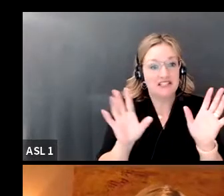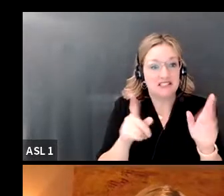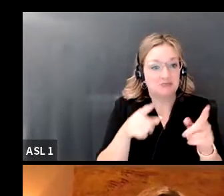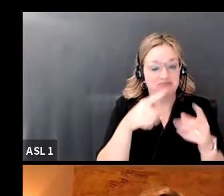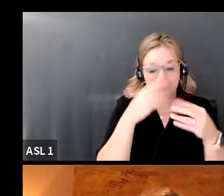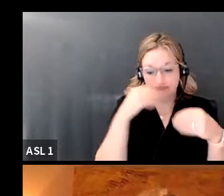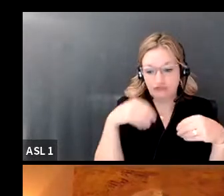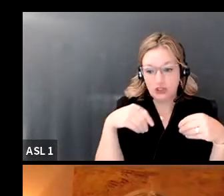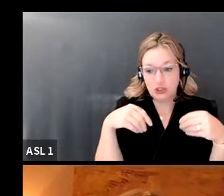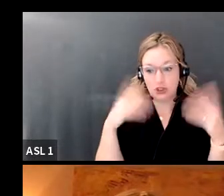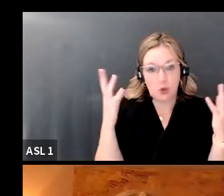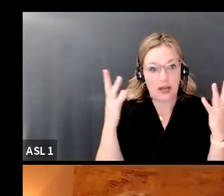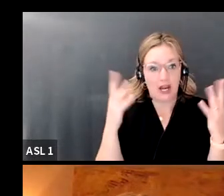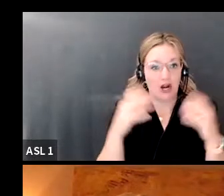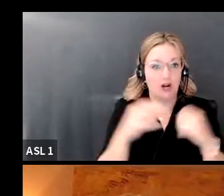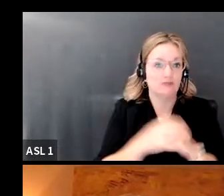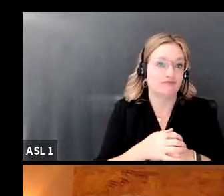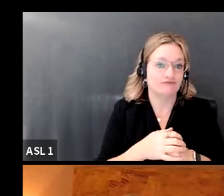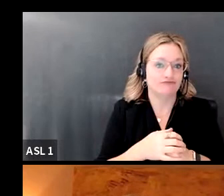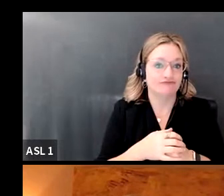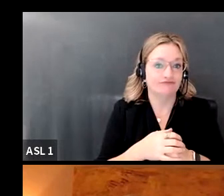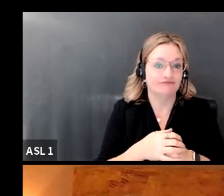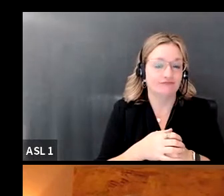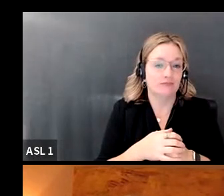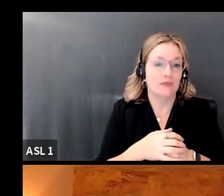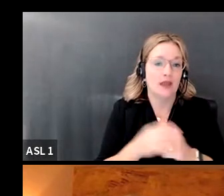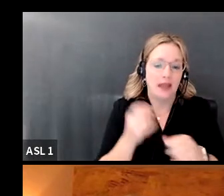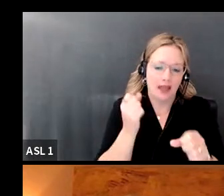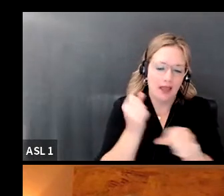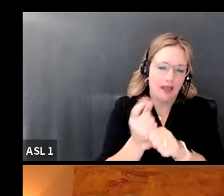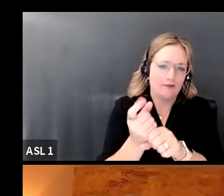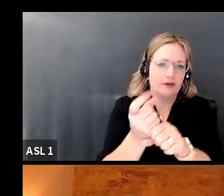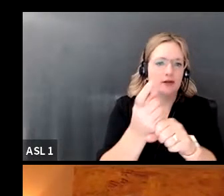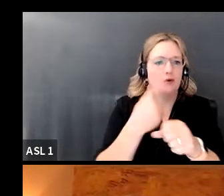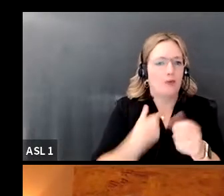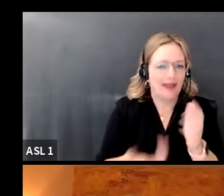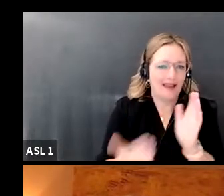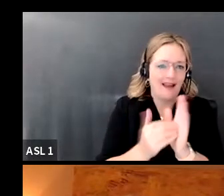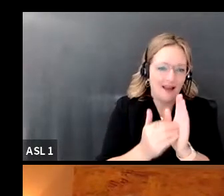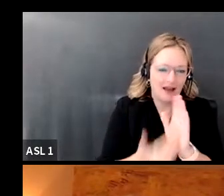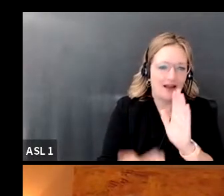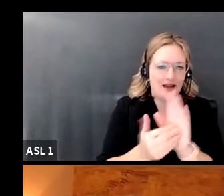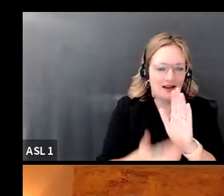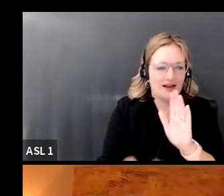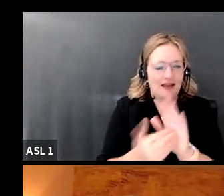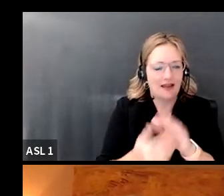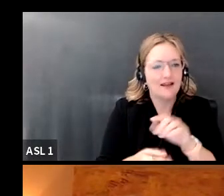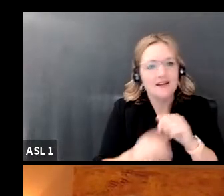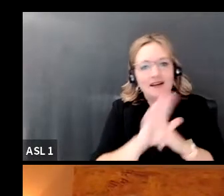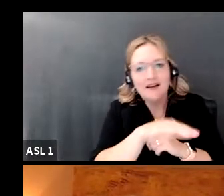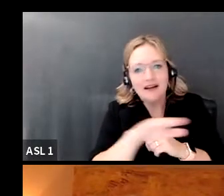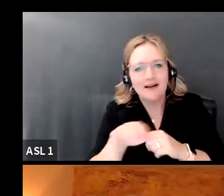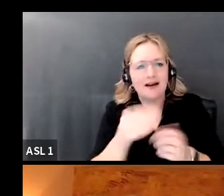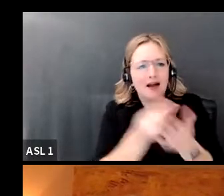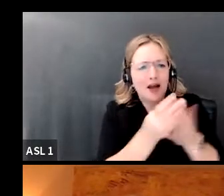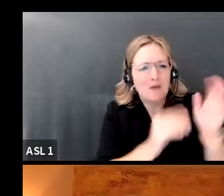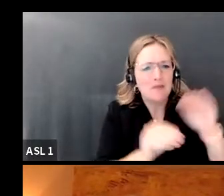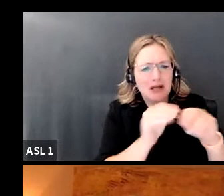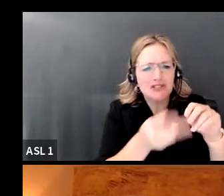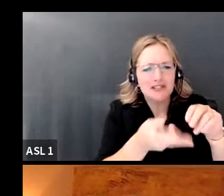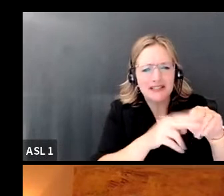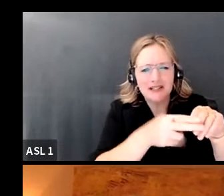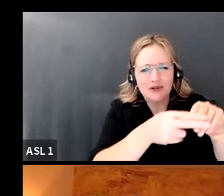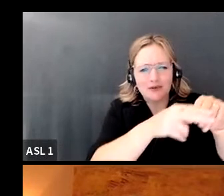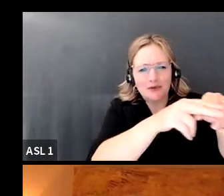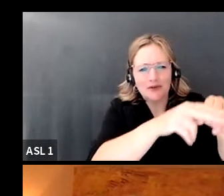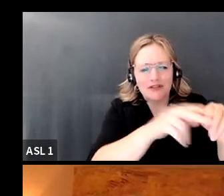so what we are asking is that every year the ops gets a budget increase while the crime rate is declining so other residents